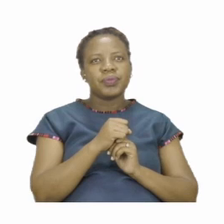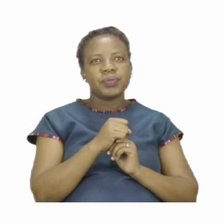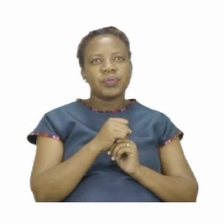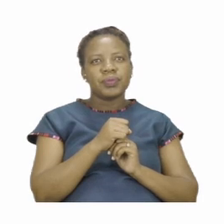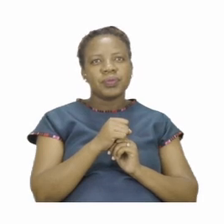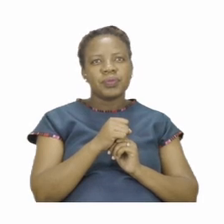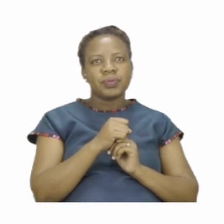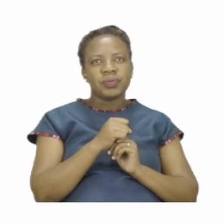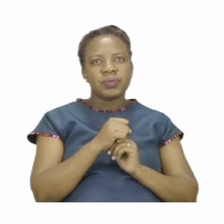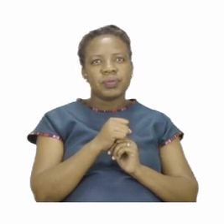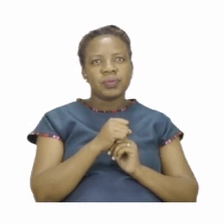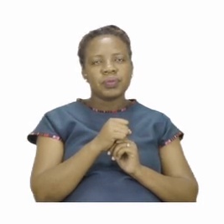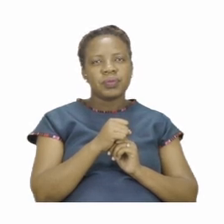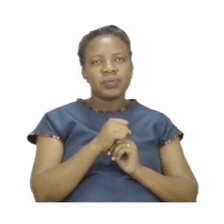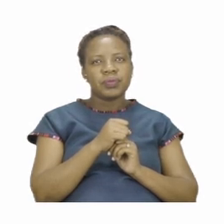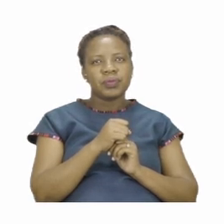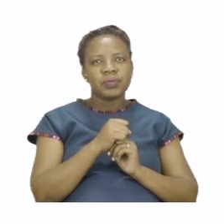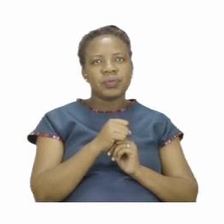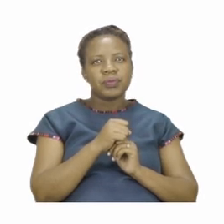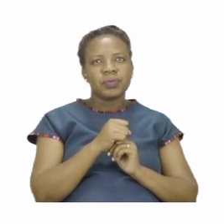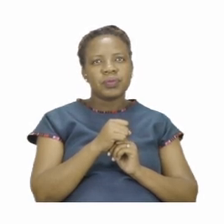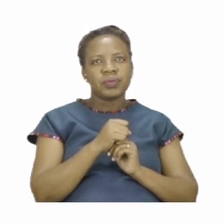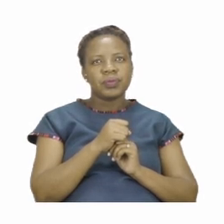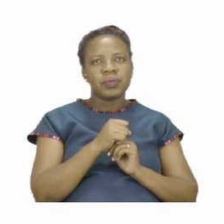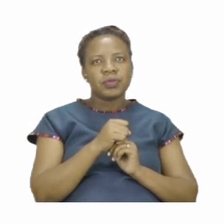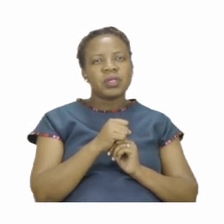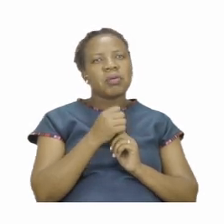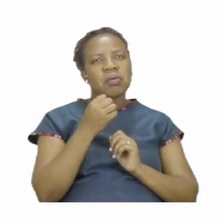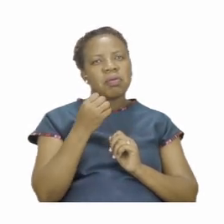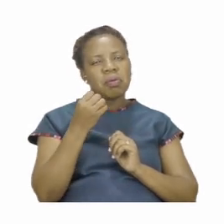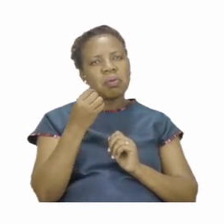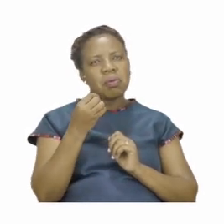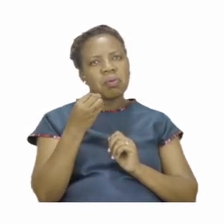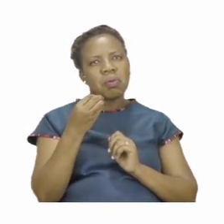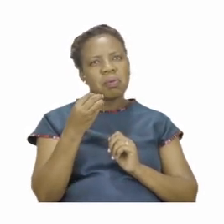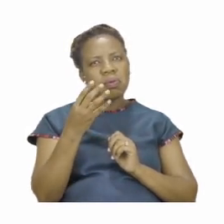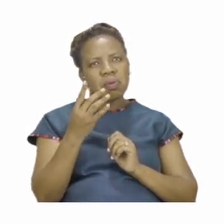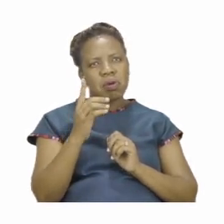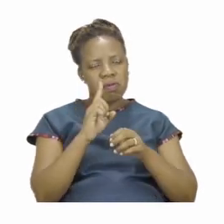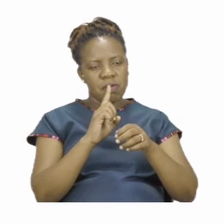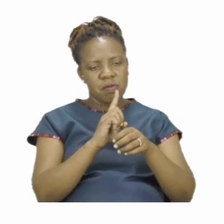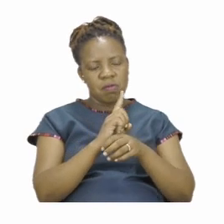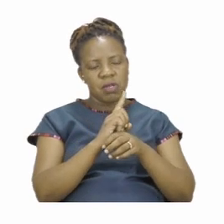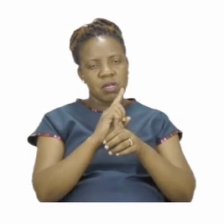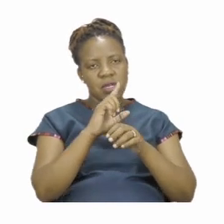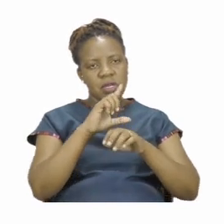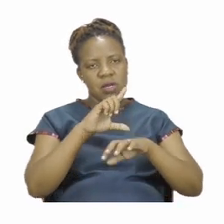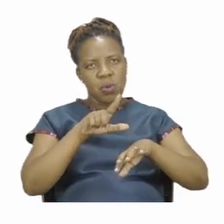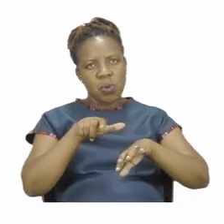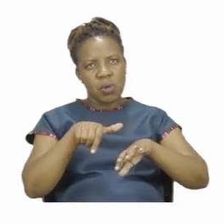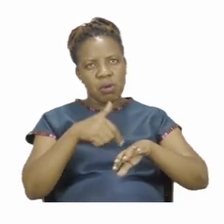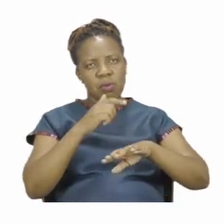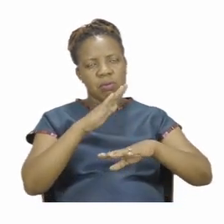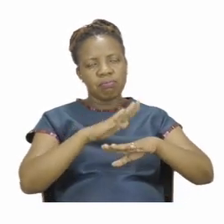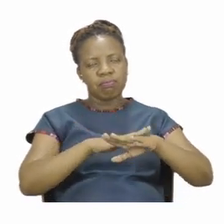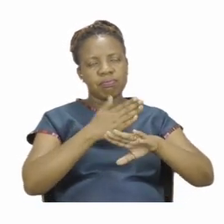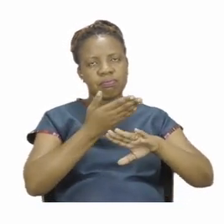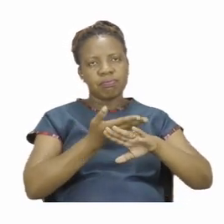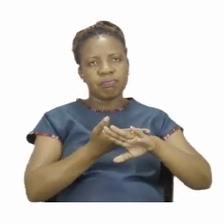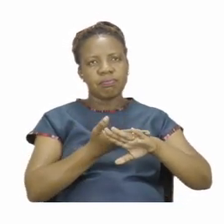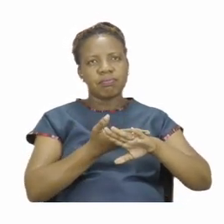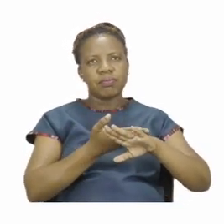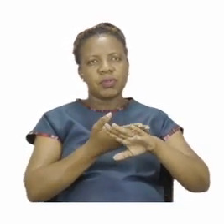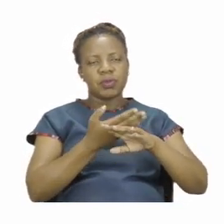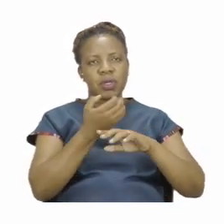you. All you have to do is count on from the first hour. They have given you an example with the 2